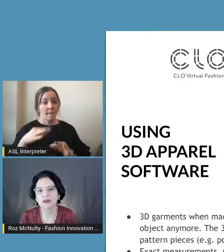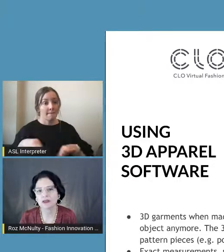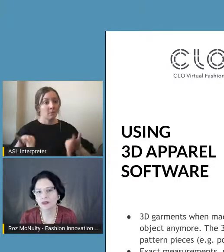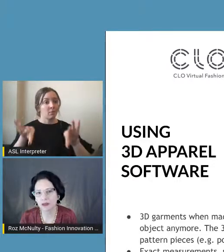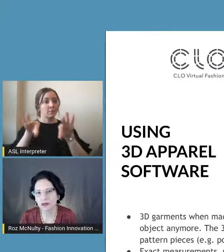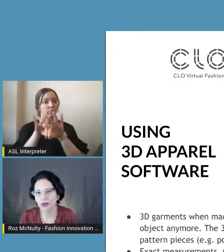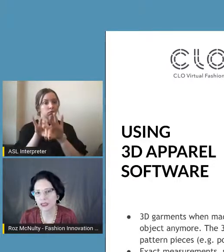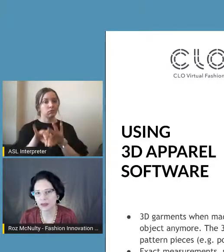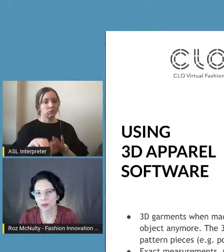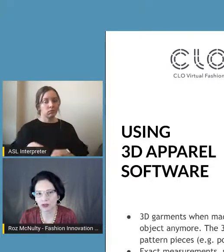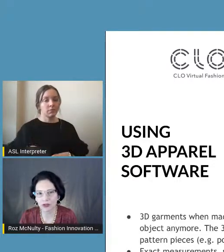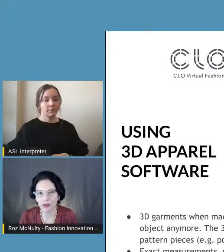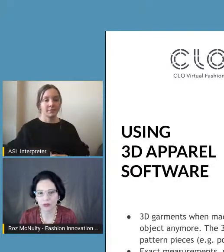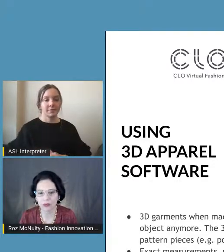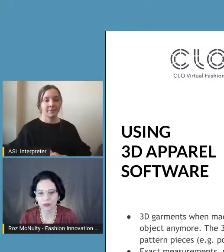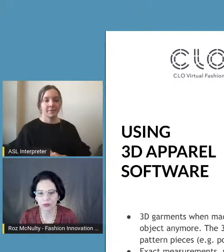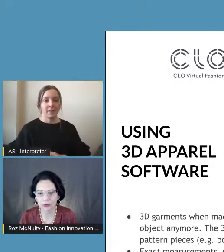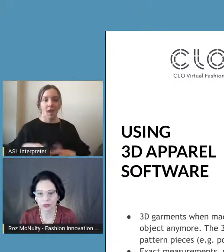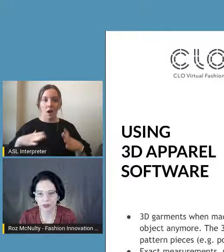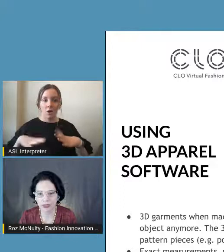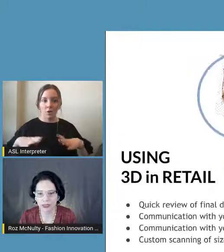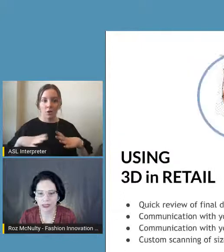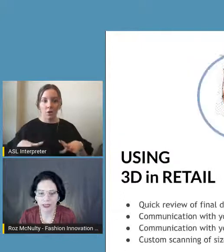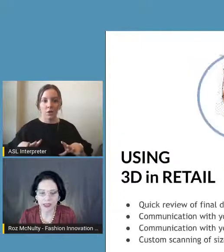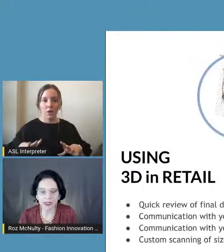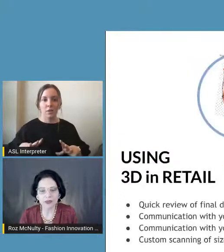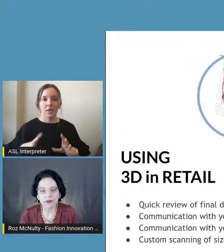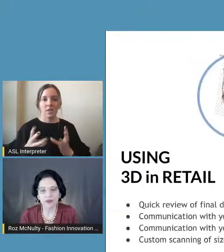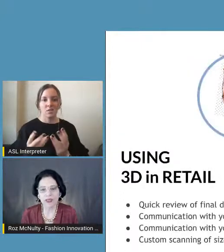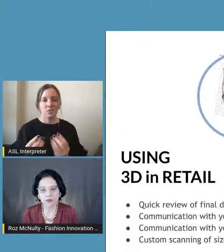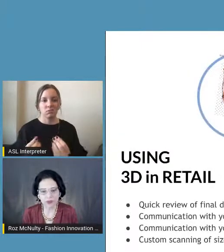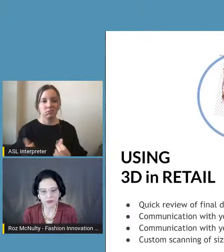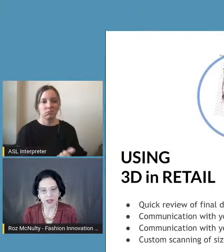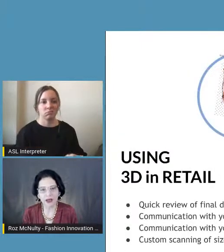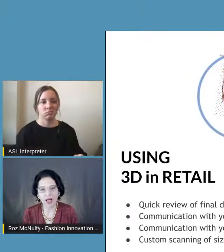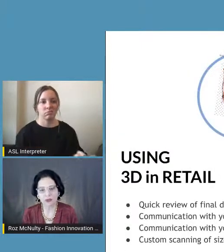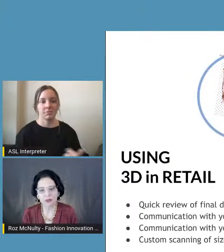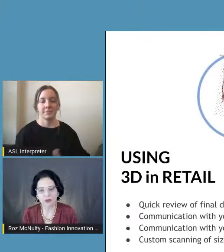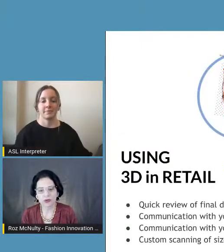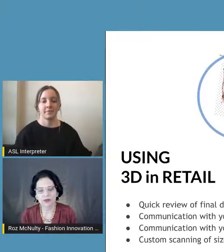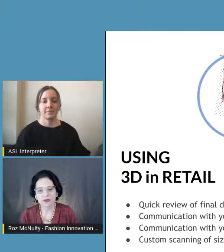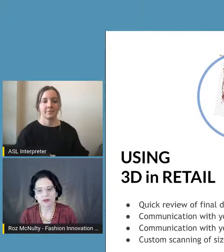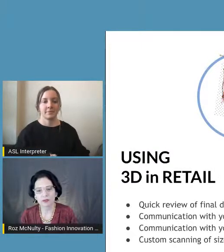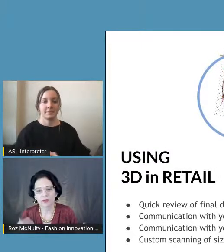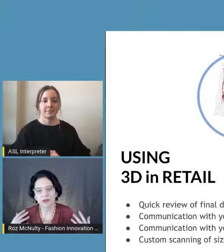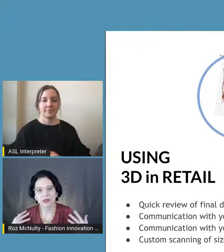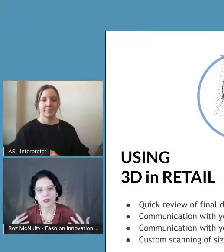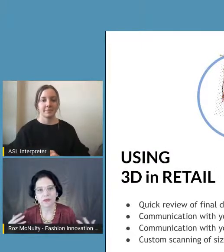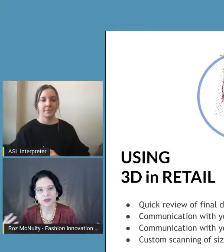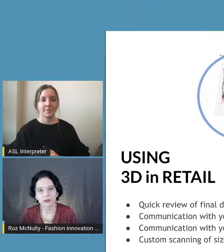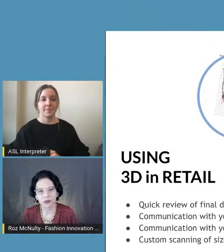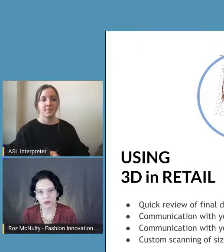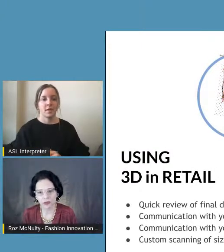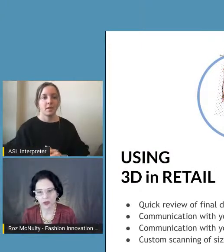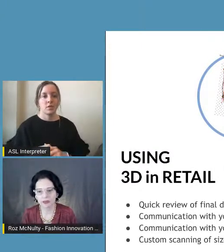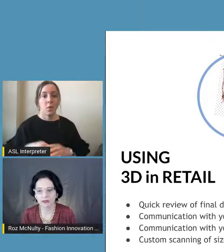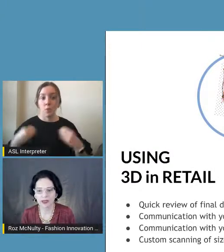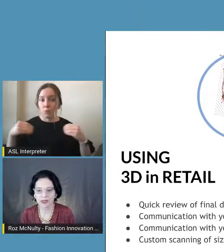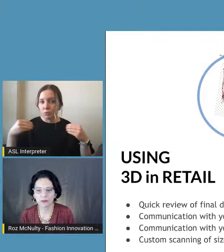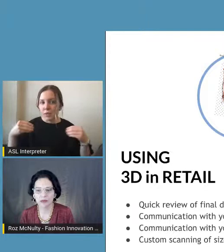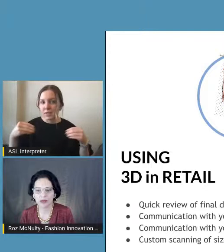clothing is disintegrating, especially the older clothing. So in retail, how it works is someone comes up